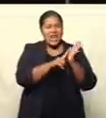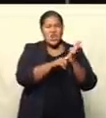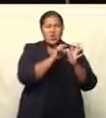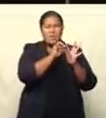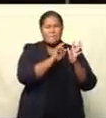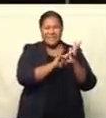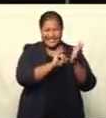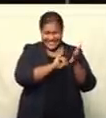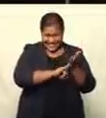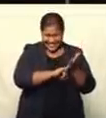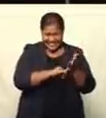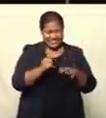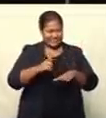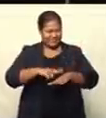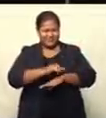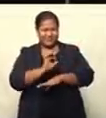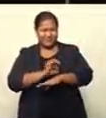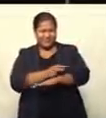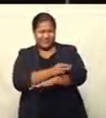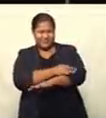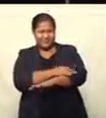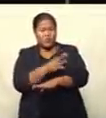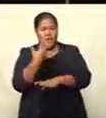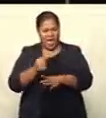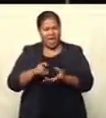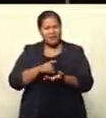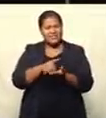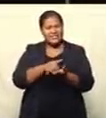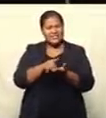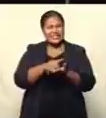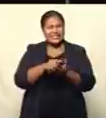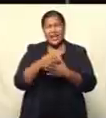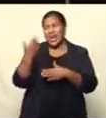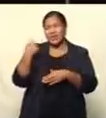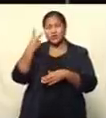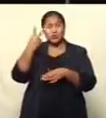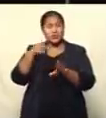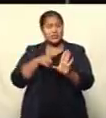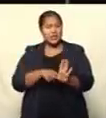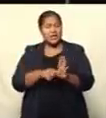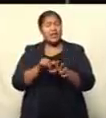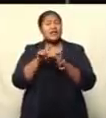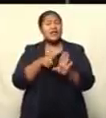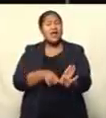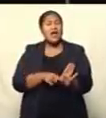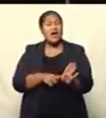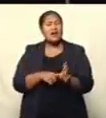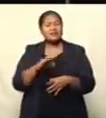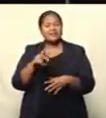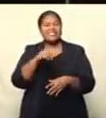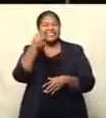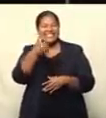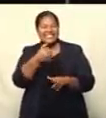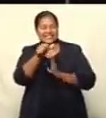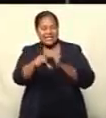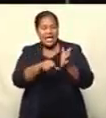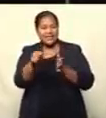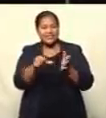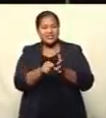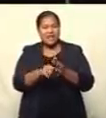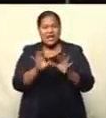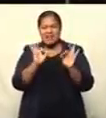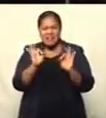Fiji recorded over 60 people who had lupus in the last 2 years, and the youngest patient is a 6-year-old. With no